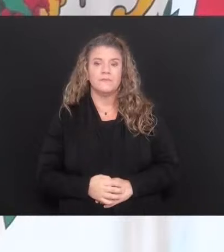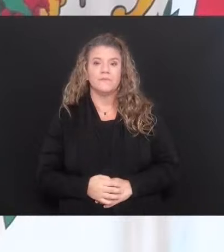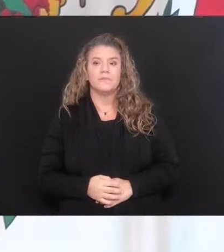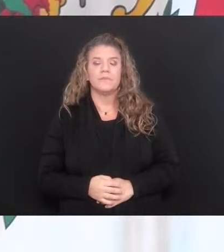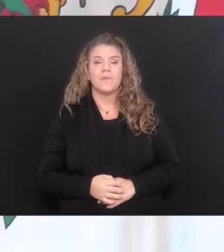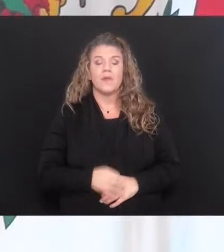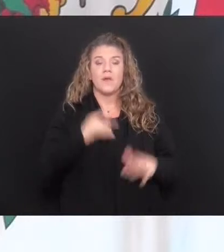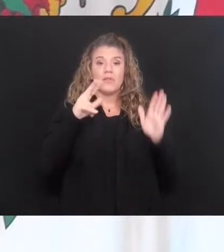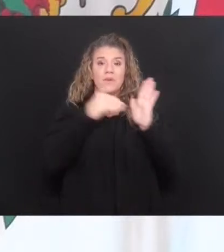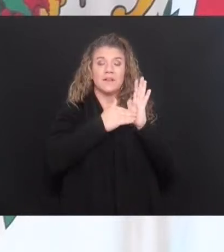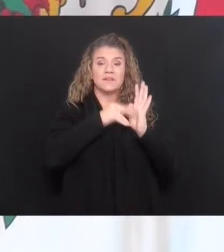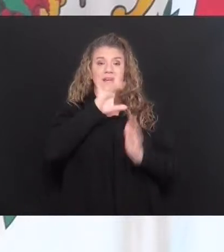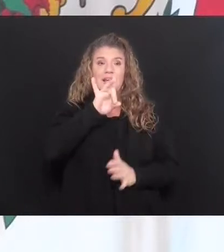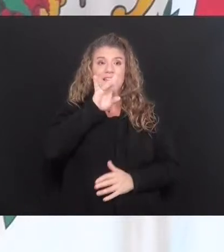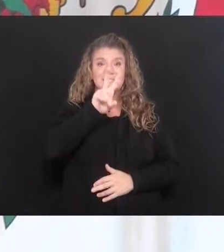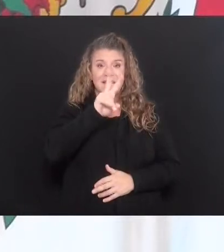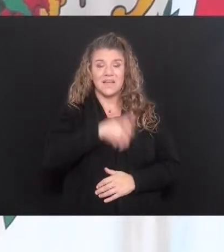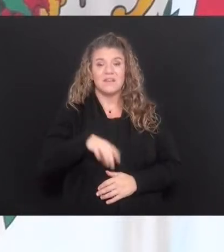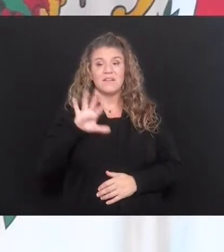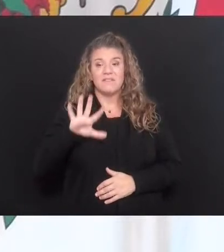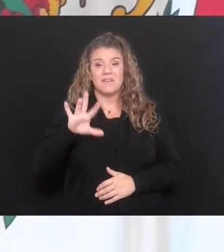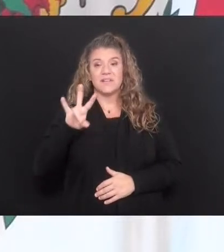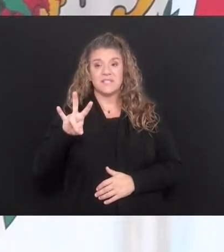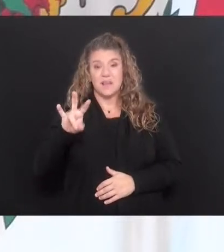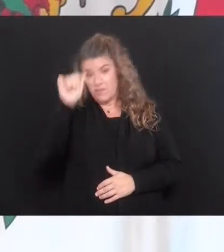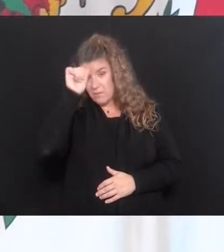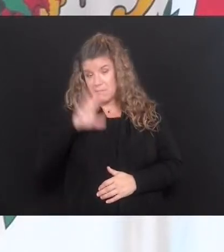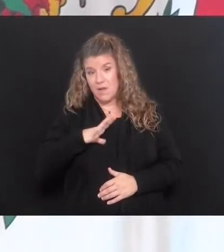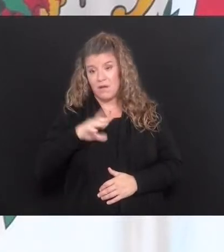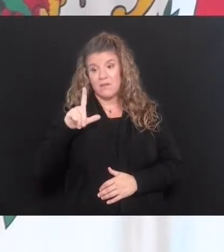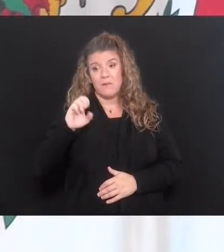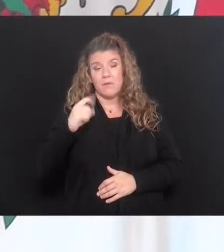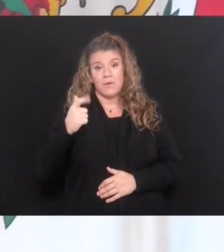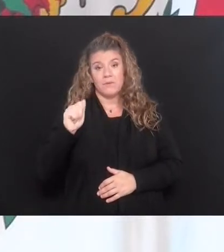The 3,082nd death is a 57-year-old male from